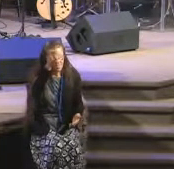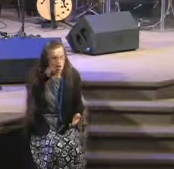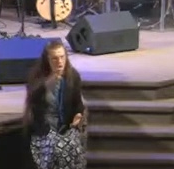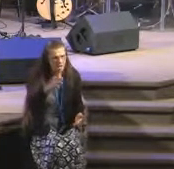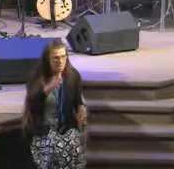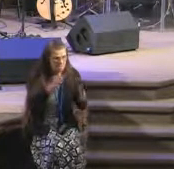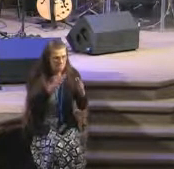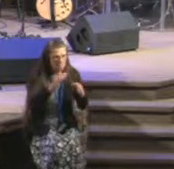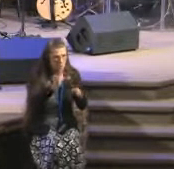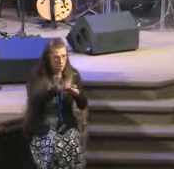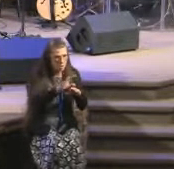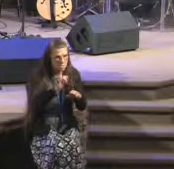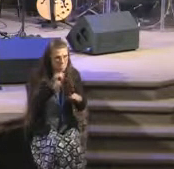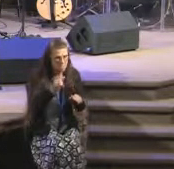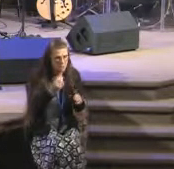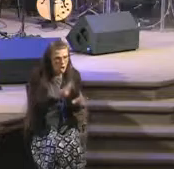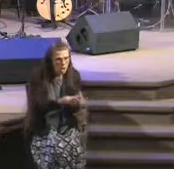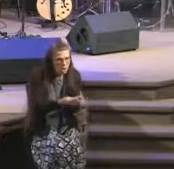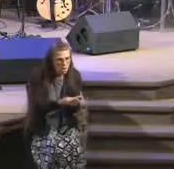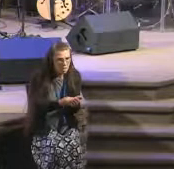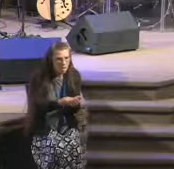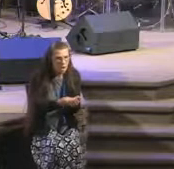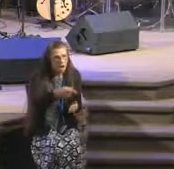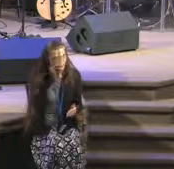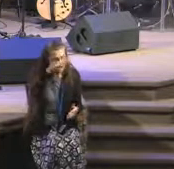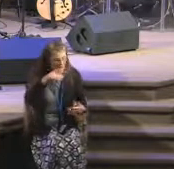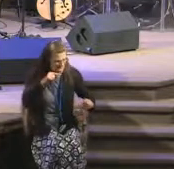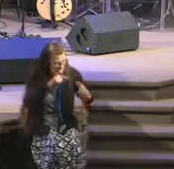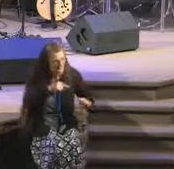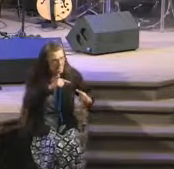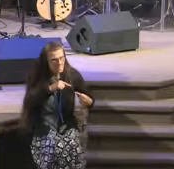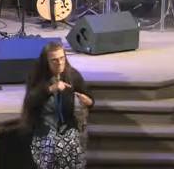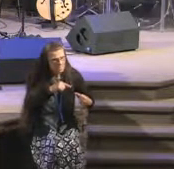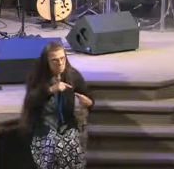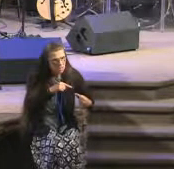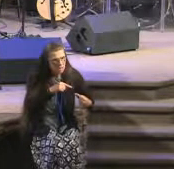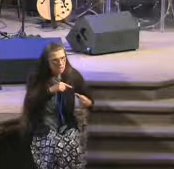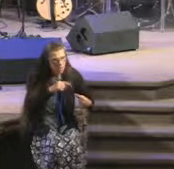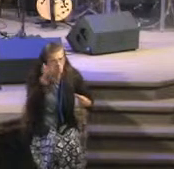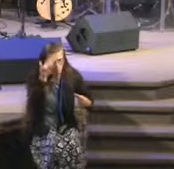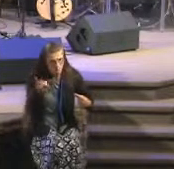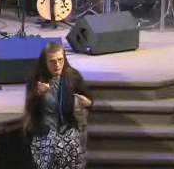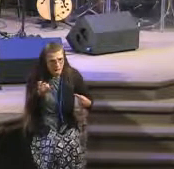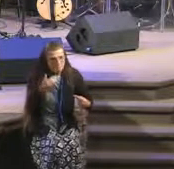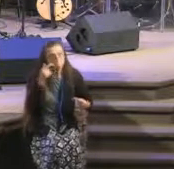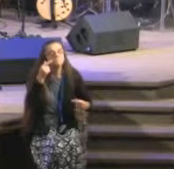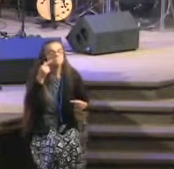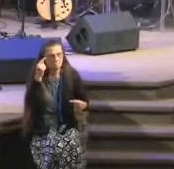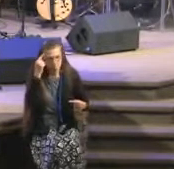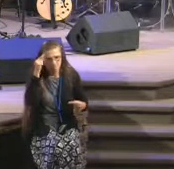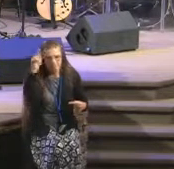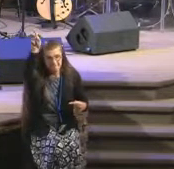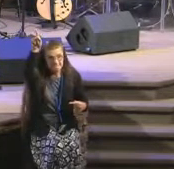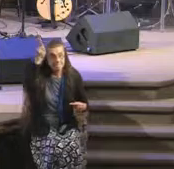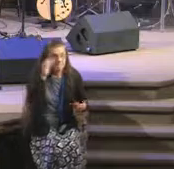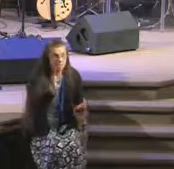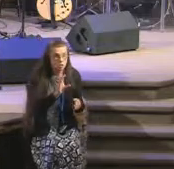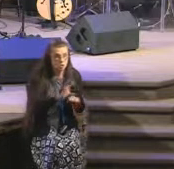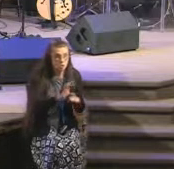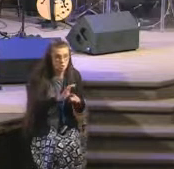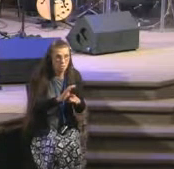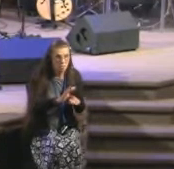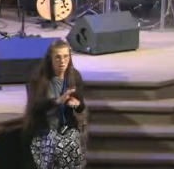not healthy, God suffers because it's his church. When God's